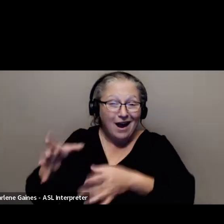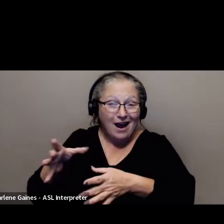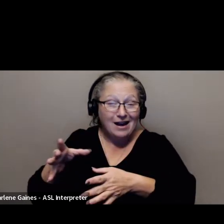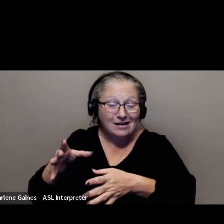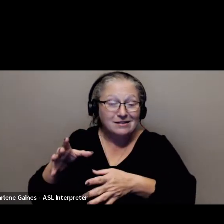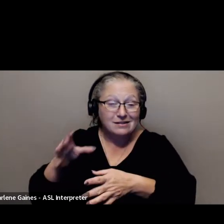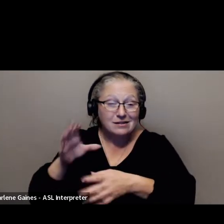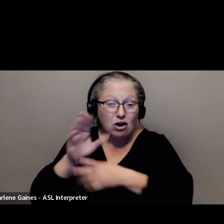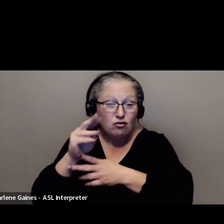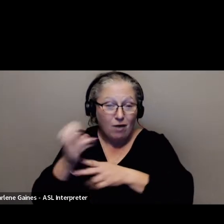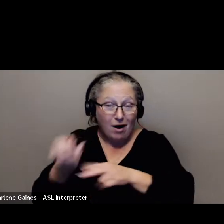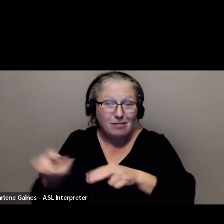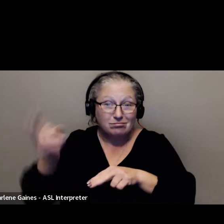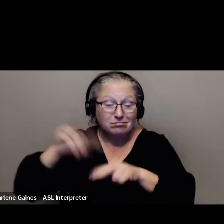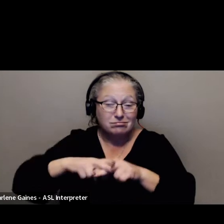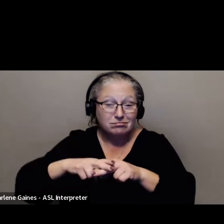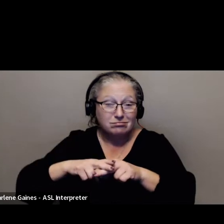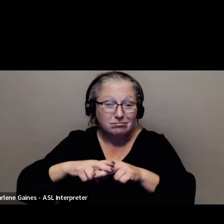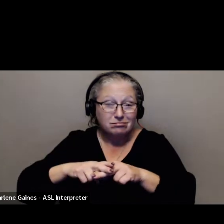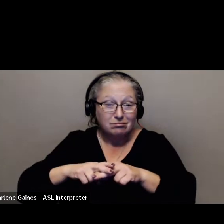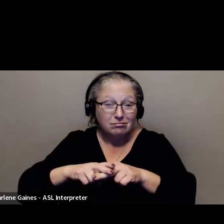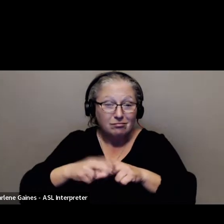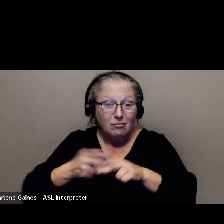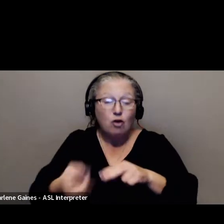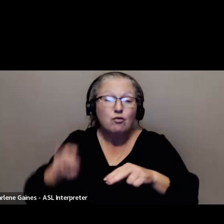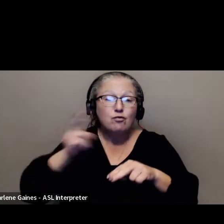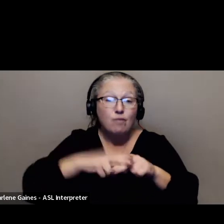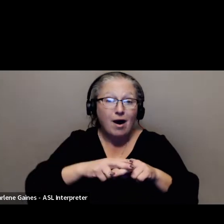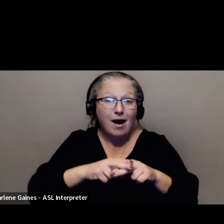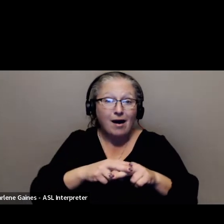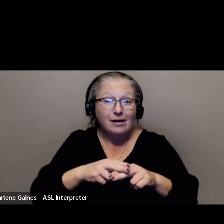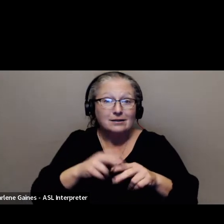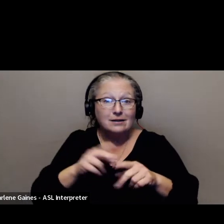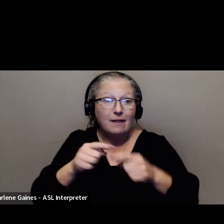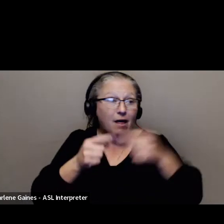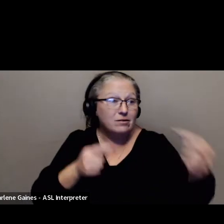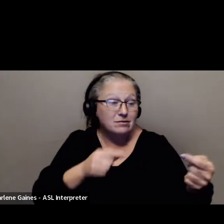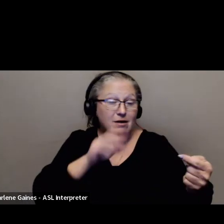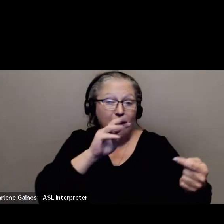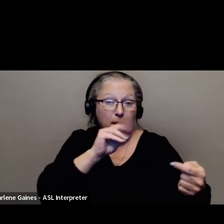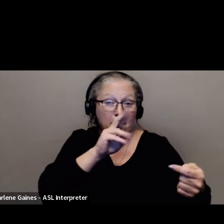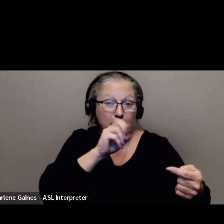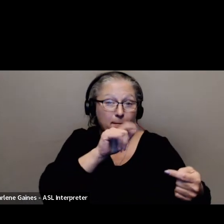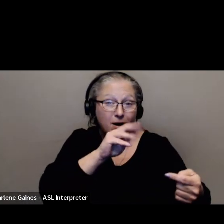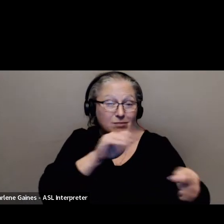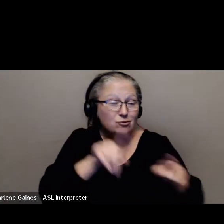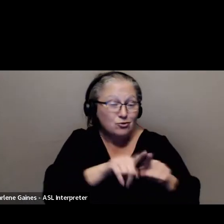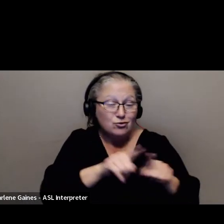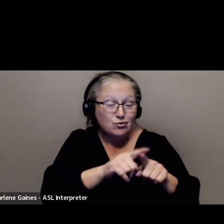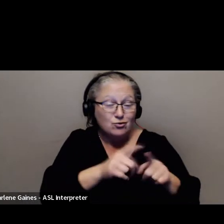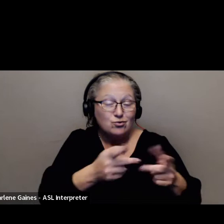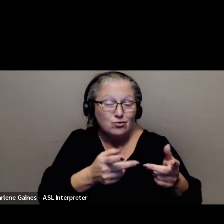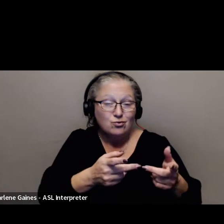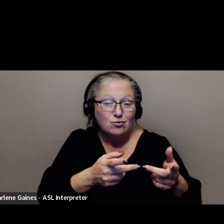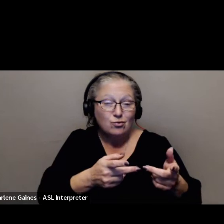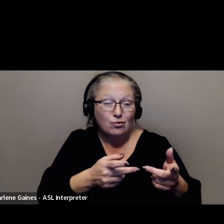have risen, the rise on the other side, on the Muslim hate crimes, have also risen, and that has